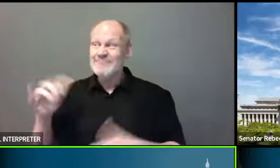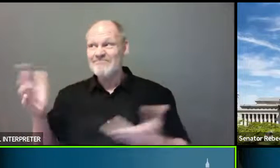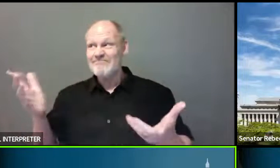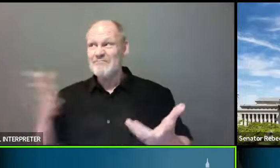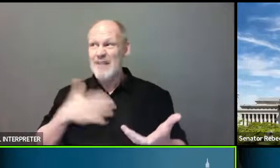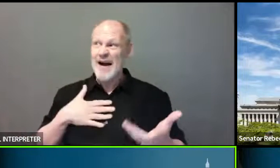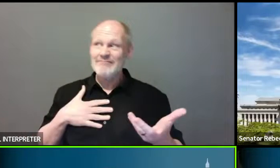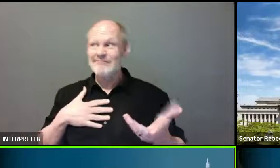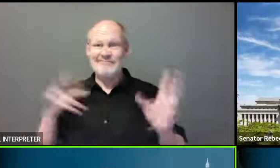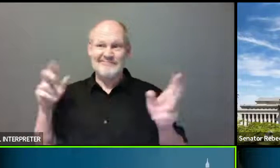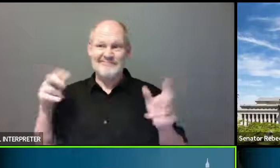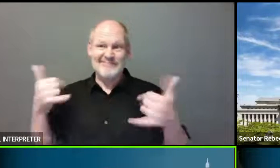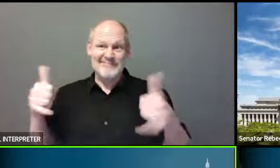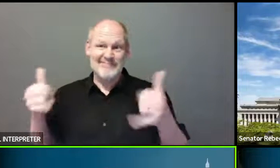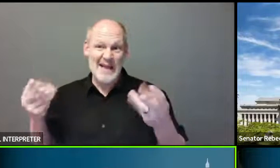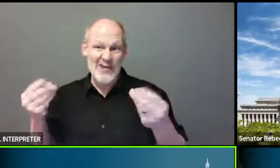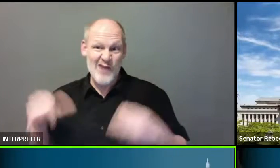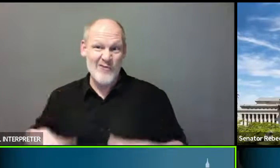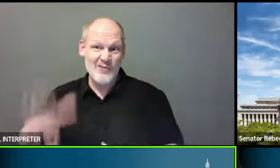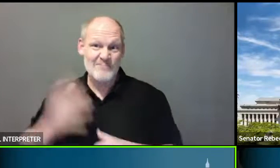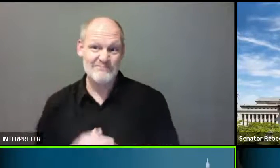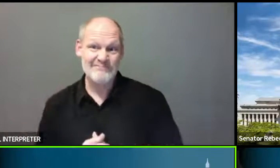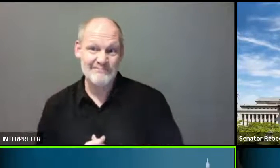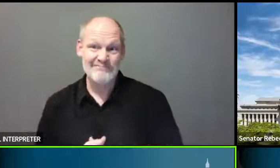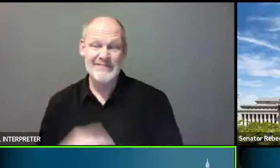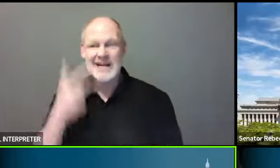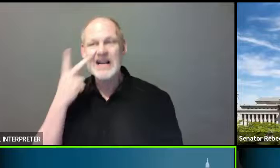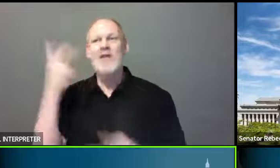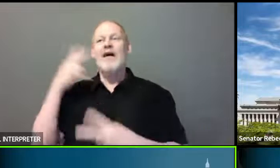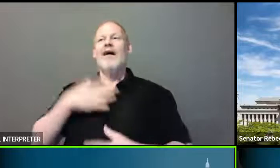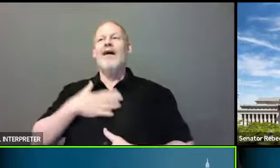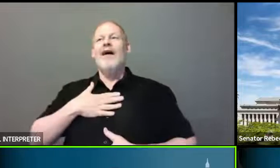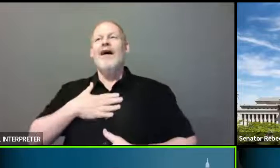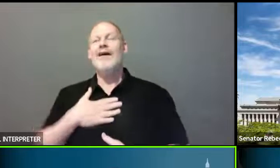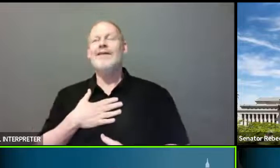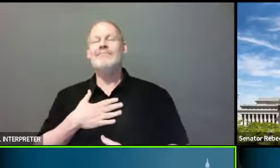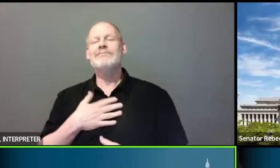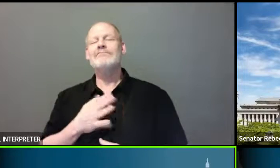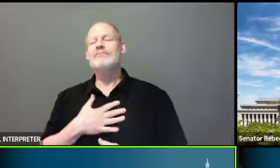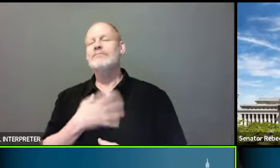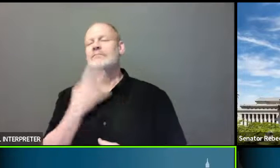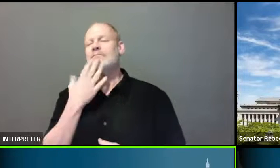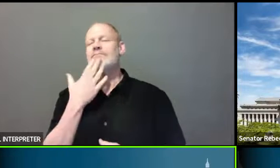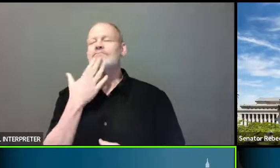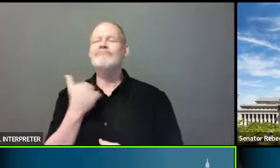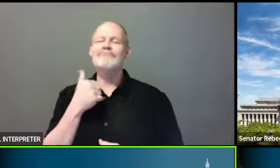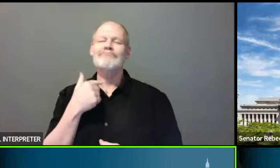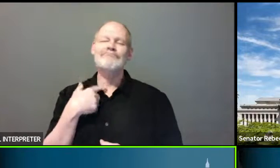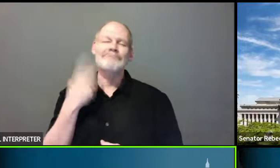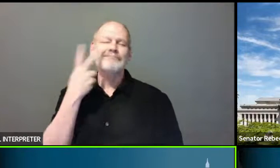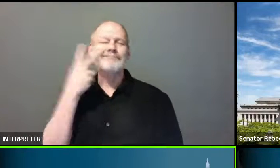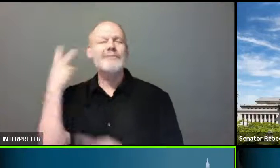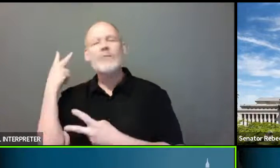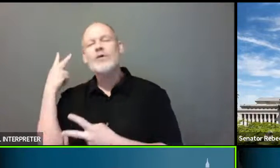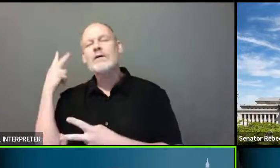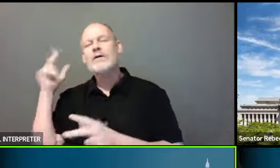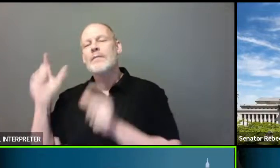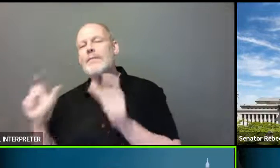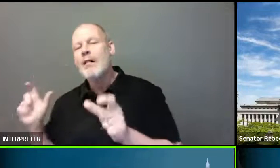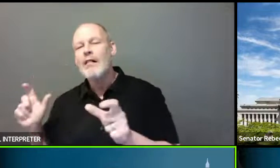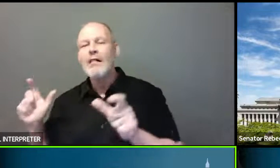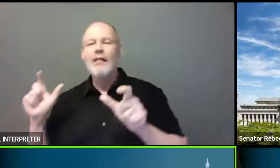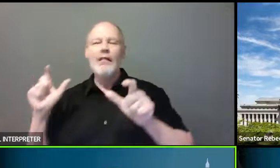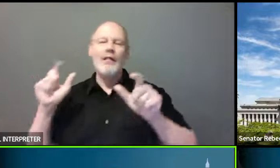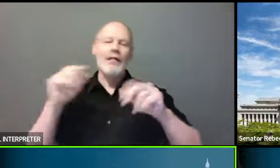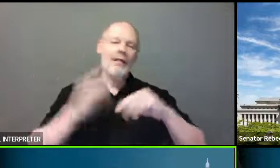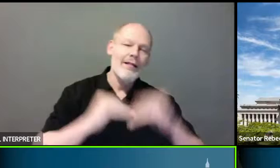have very fond memories of the people and the institutions and the places that